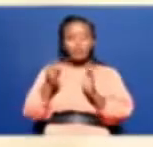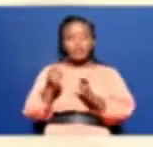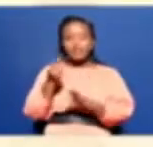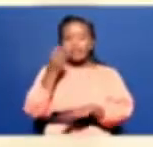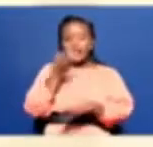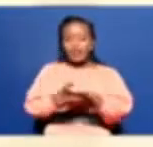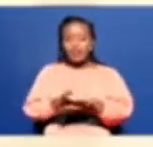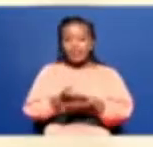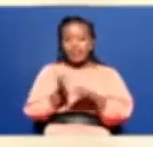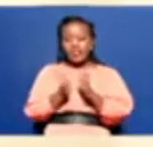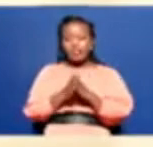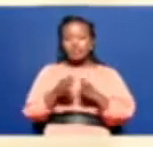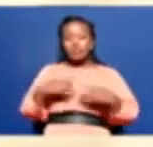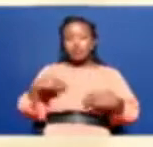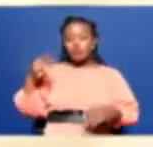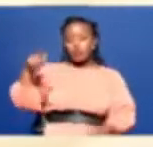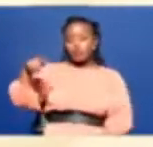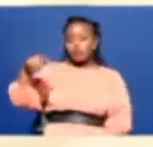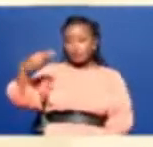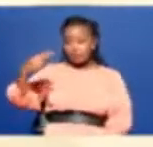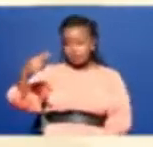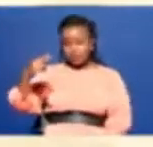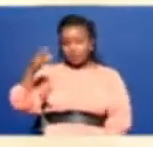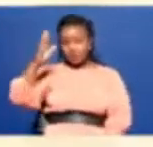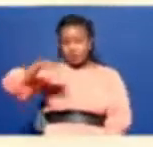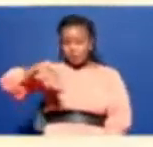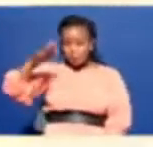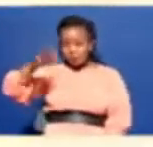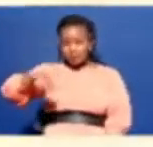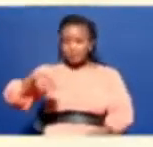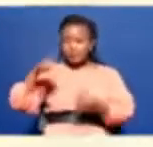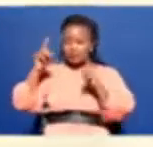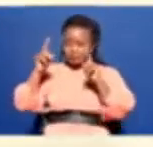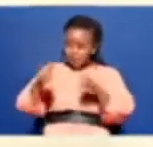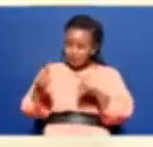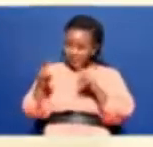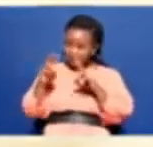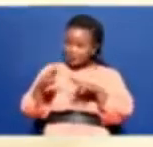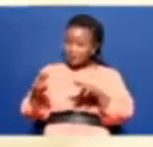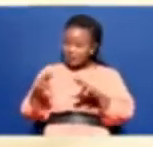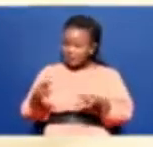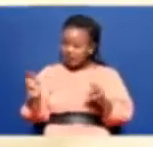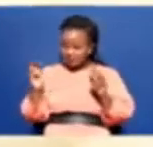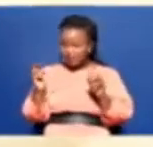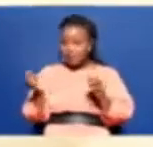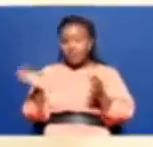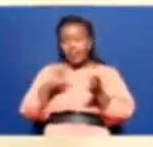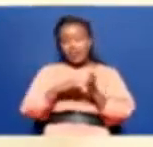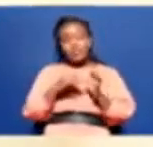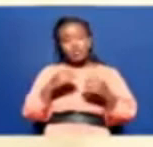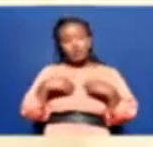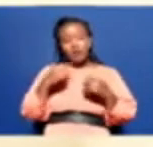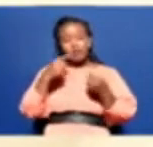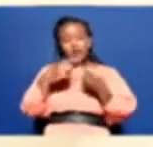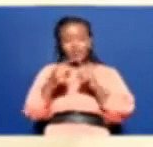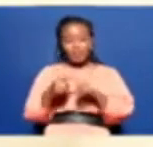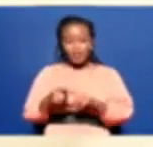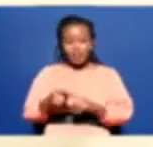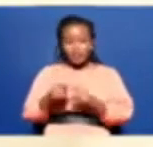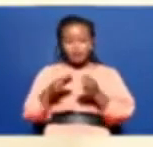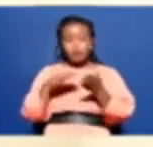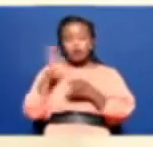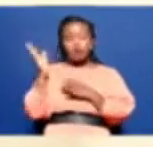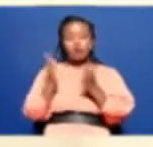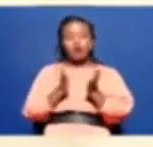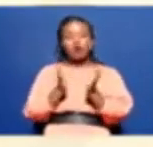value. The paint has to be checked at each subsequent production stage against standards for the relevant product according to color